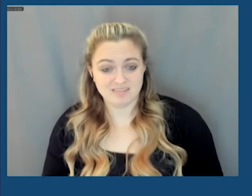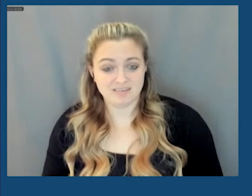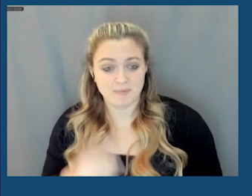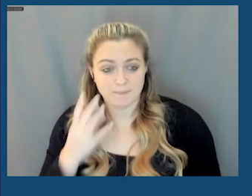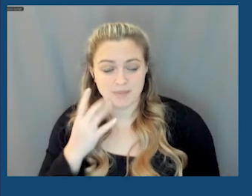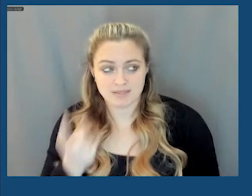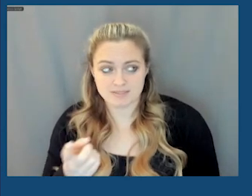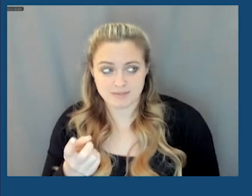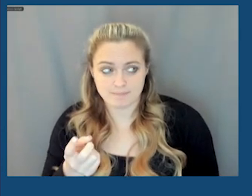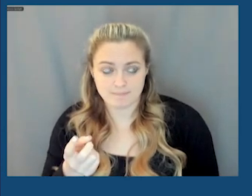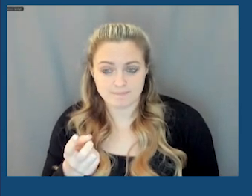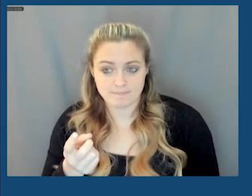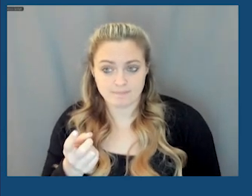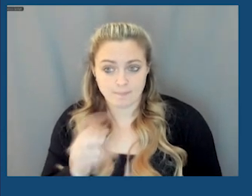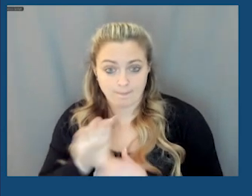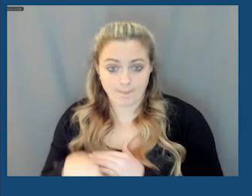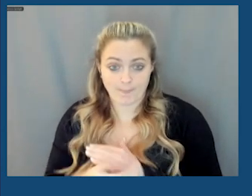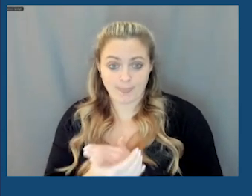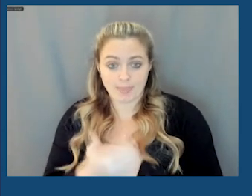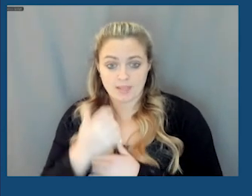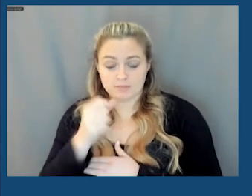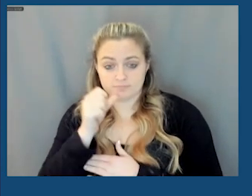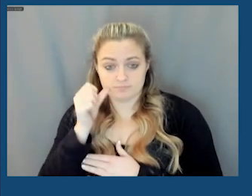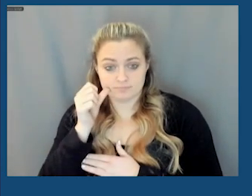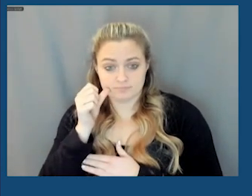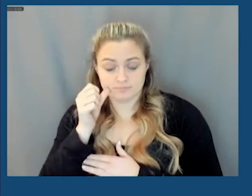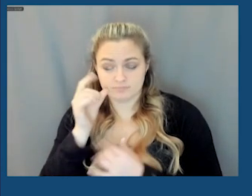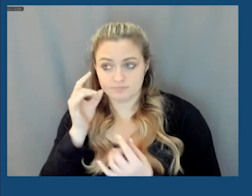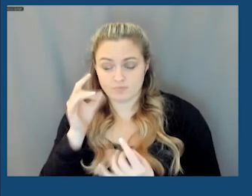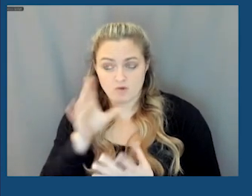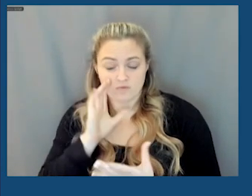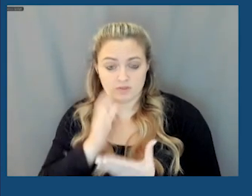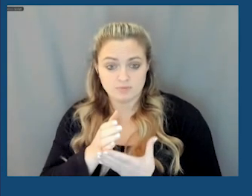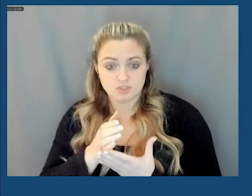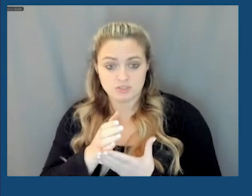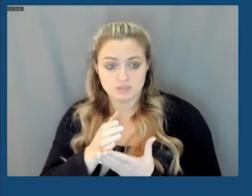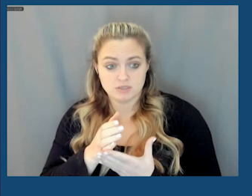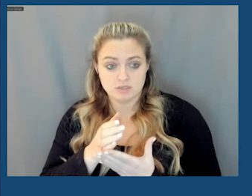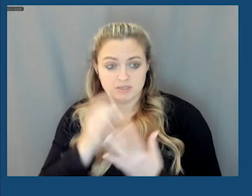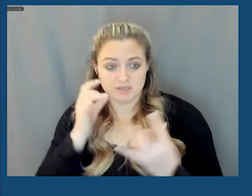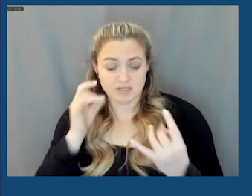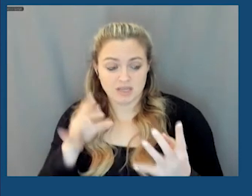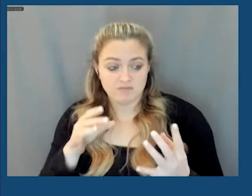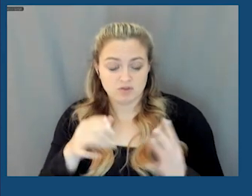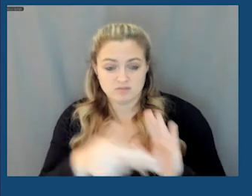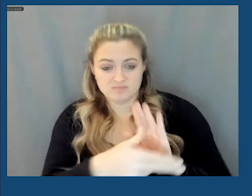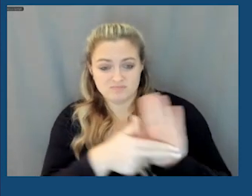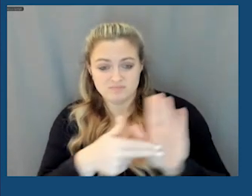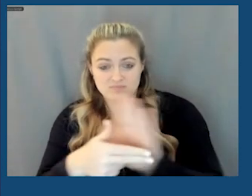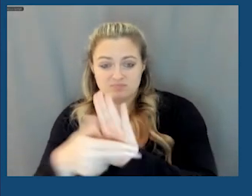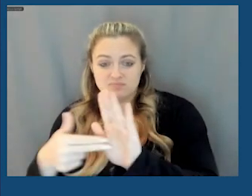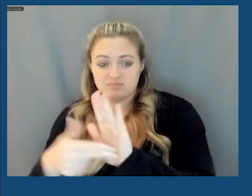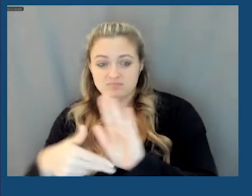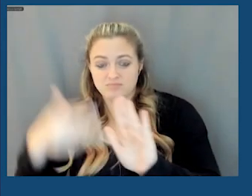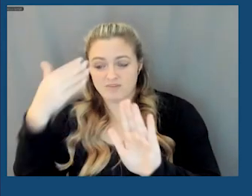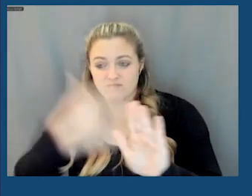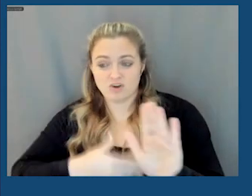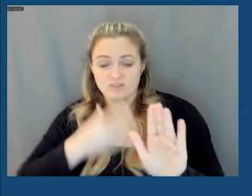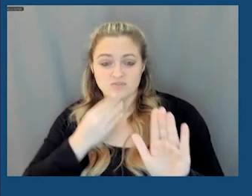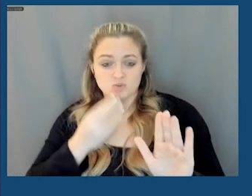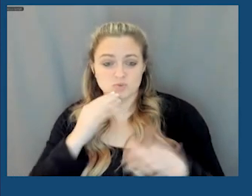just overnight, there were horrific images and hateful speech scrawled on the front of Jewish